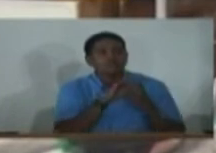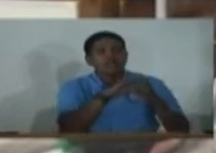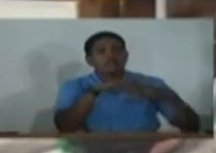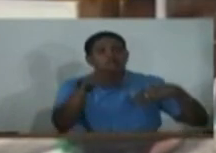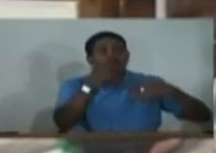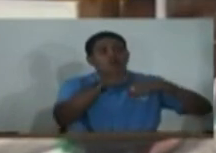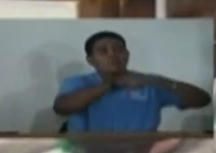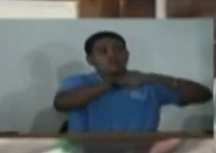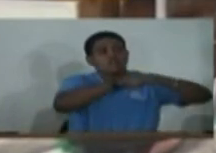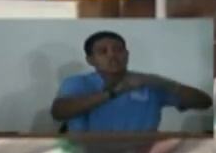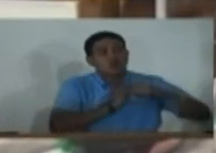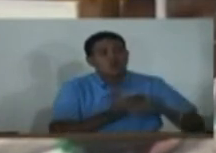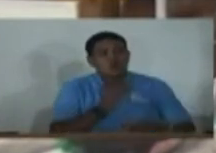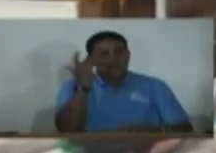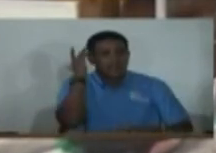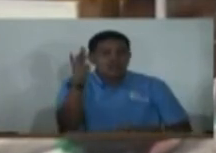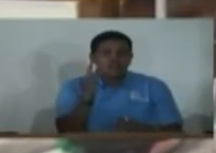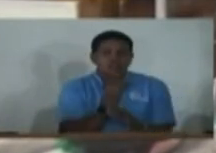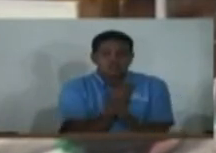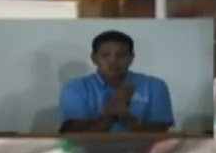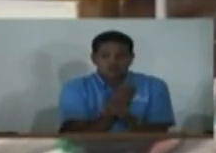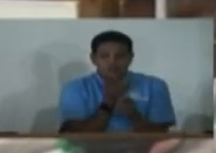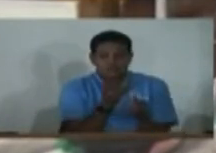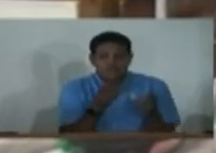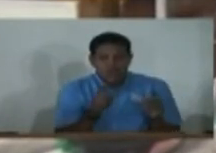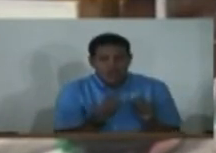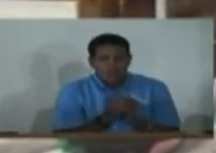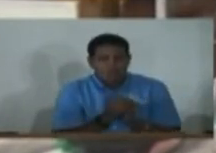protecting our intellectual property,